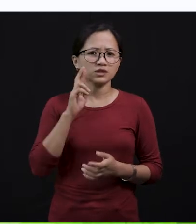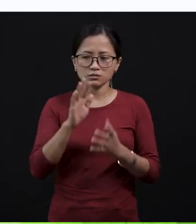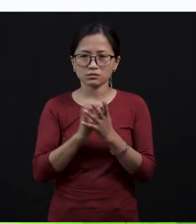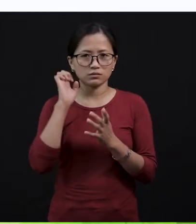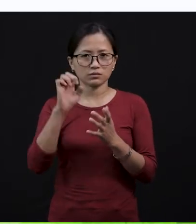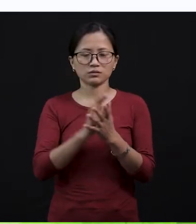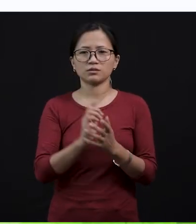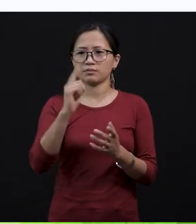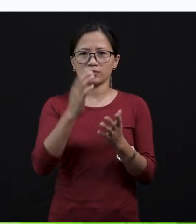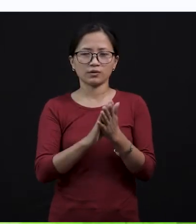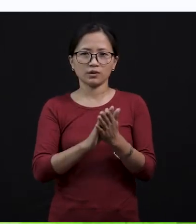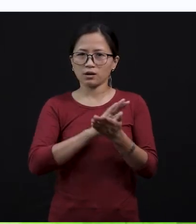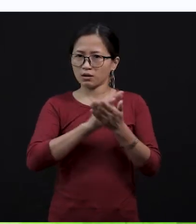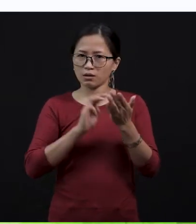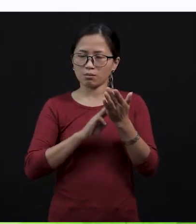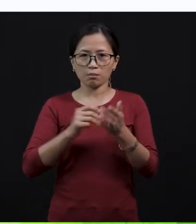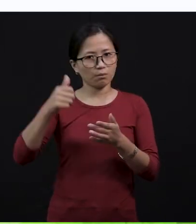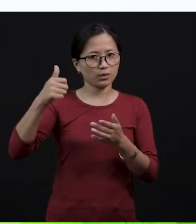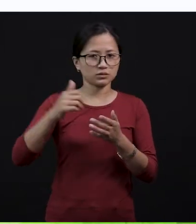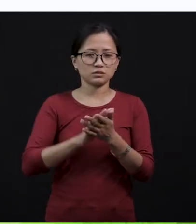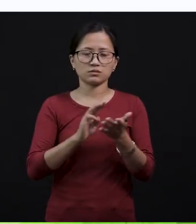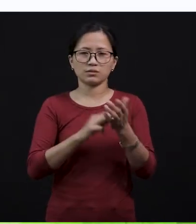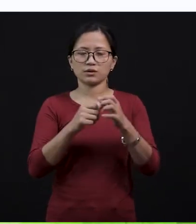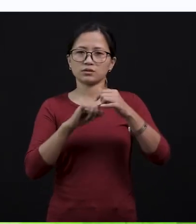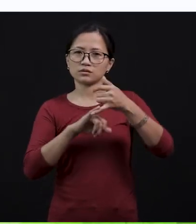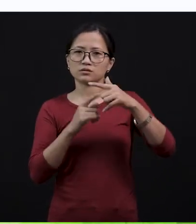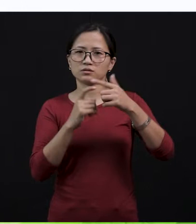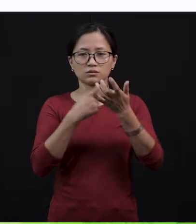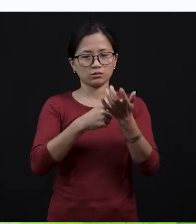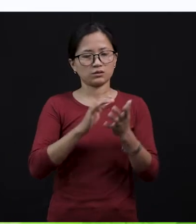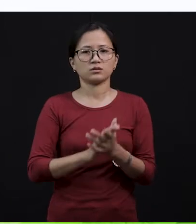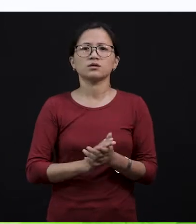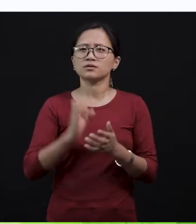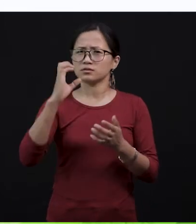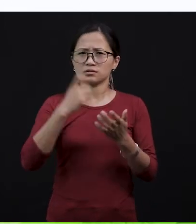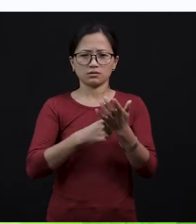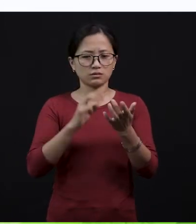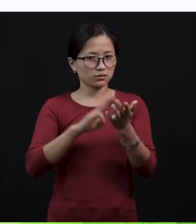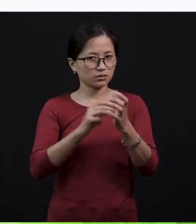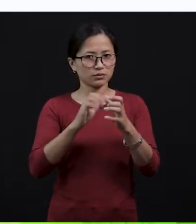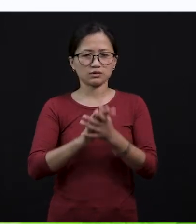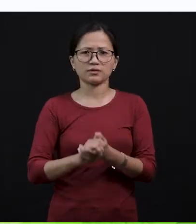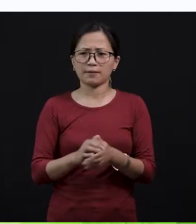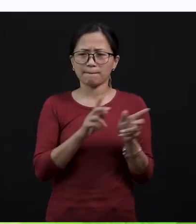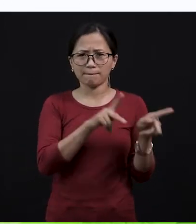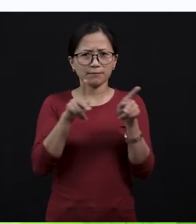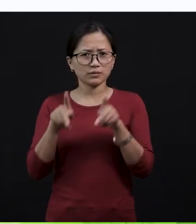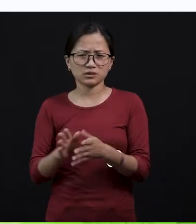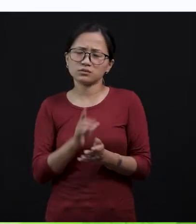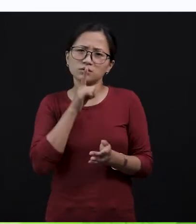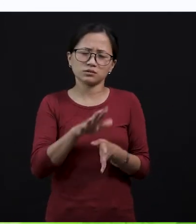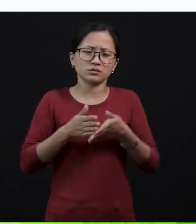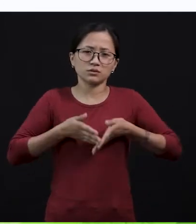called the master criminal. Now, who is a master criminal? A master criminal is one who plans in such a way